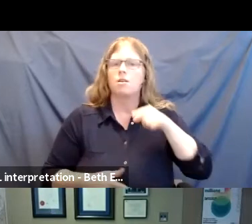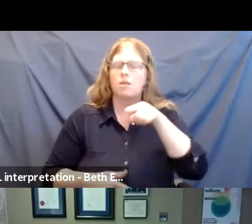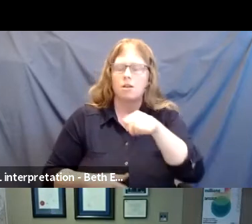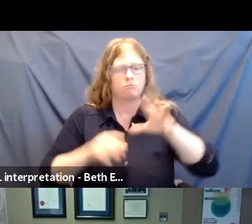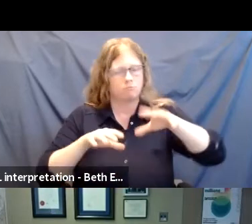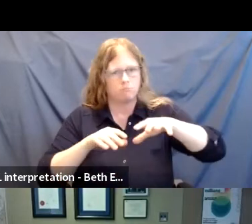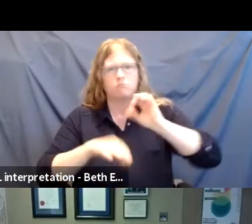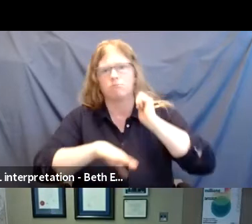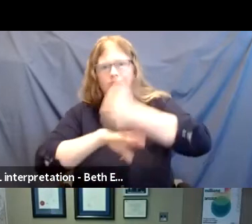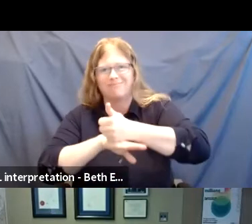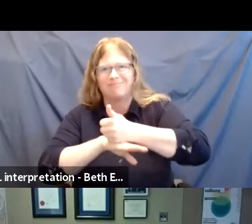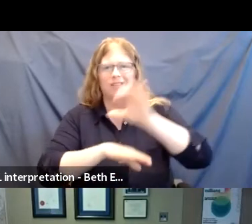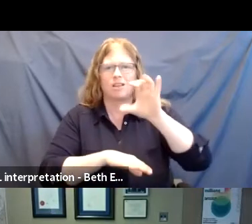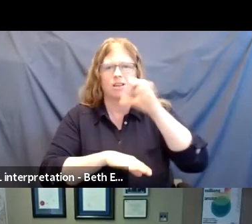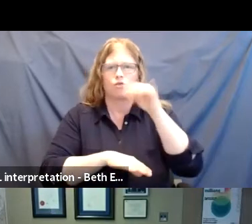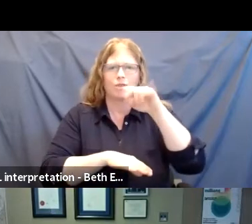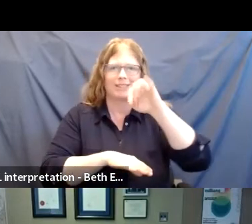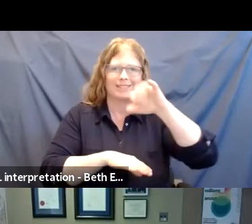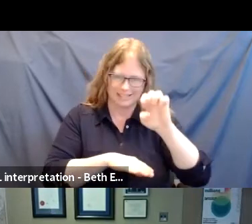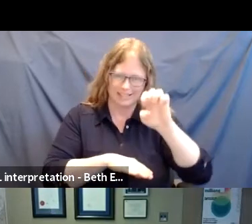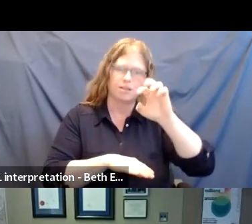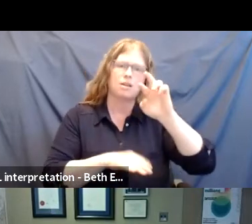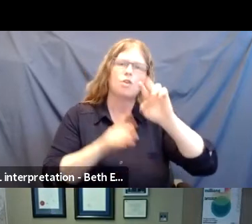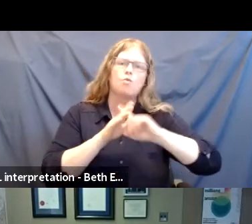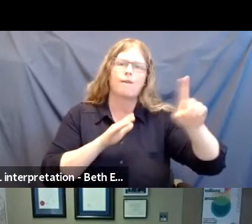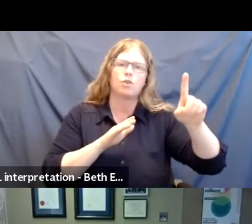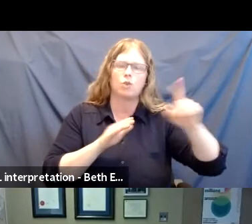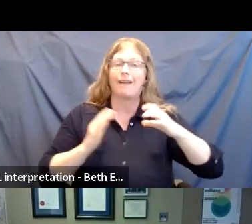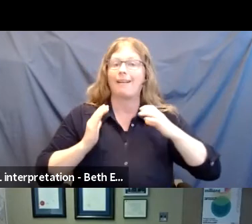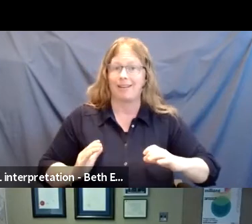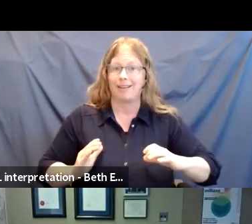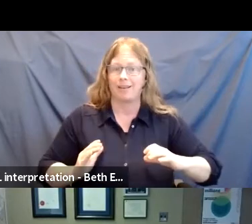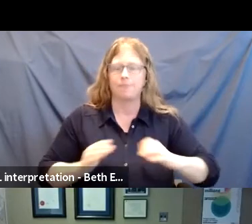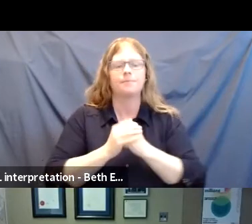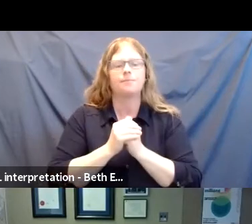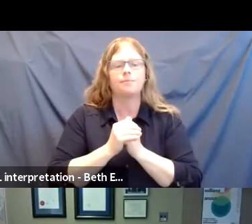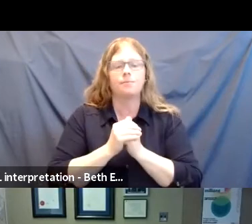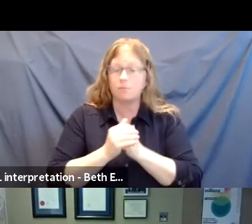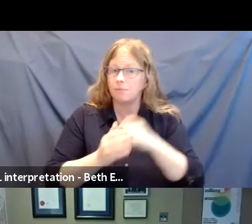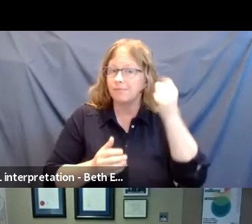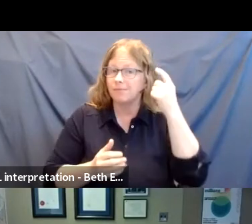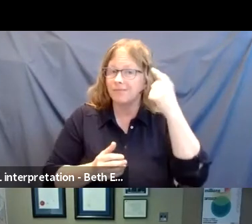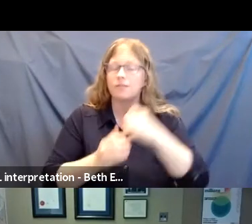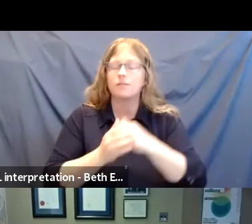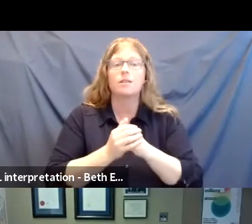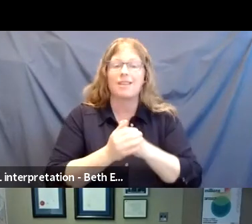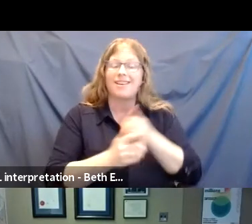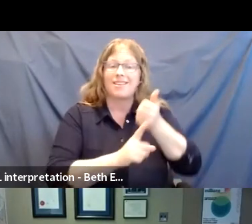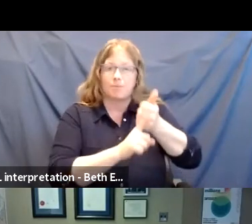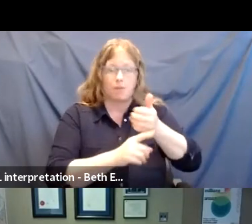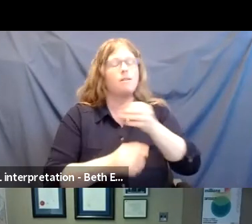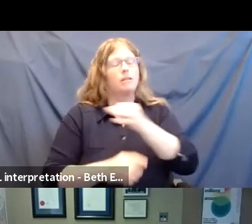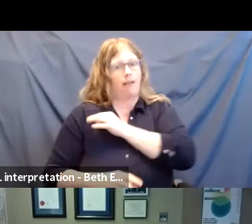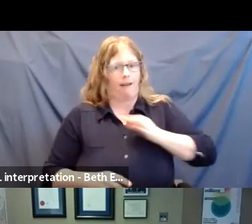and the Christie Refugee Health Clinic, a health clinic located in a refugee shelter. He's on staff at the Women's